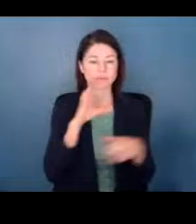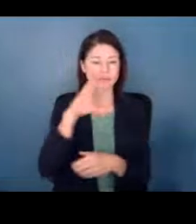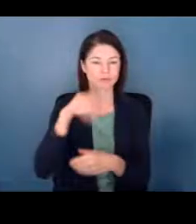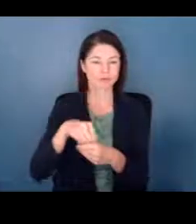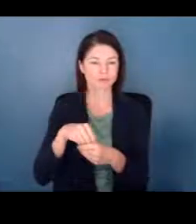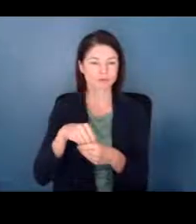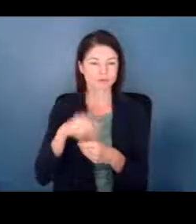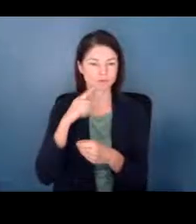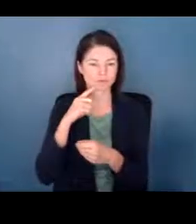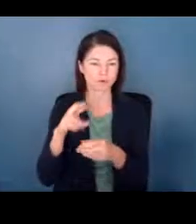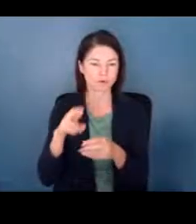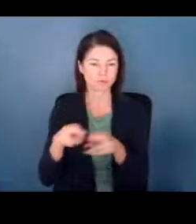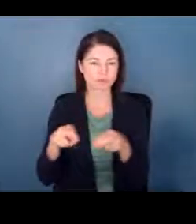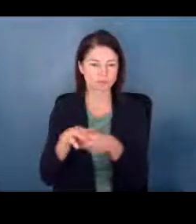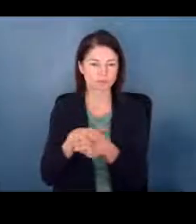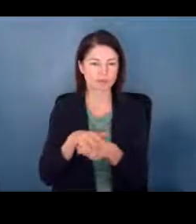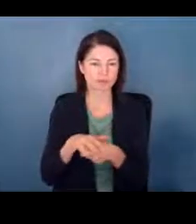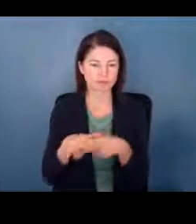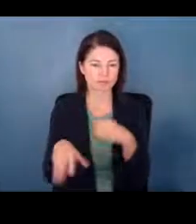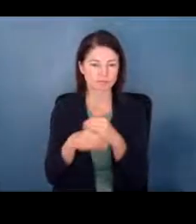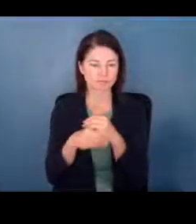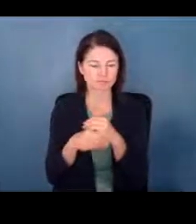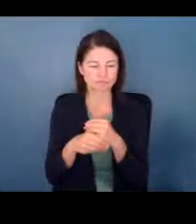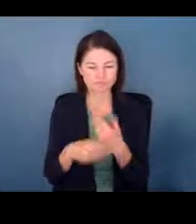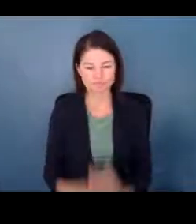regional planning.